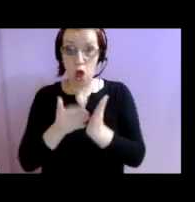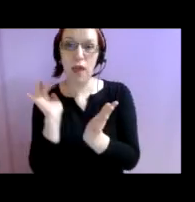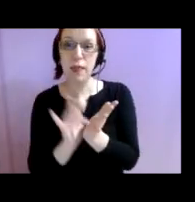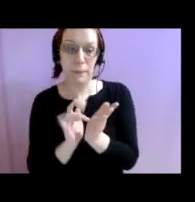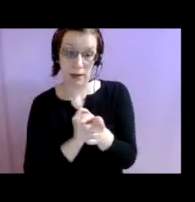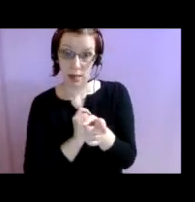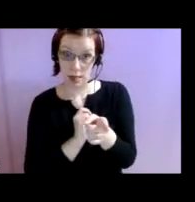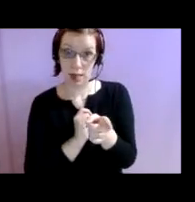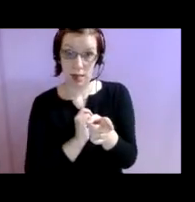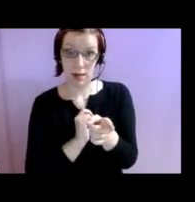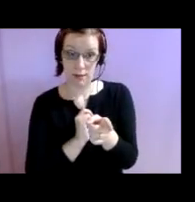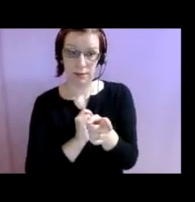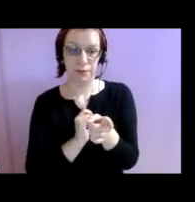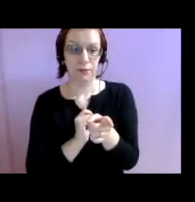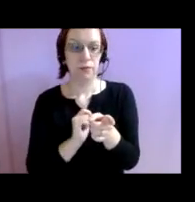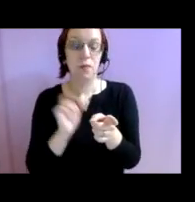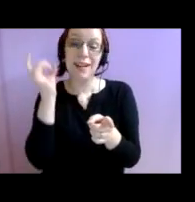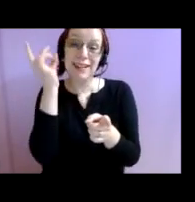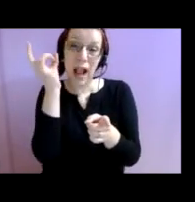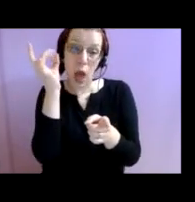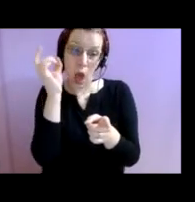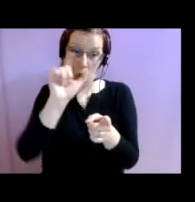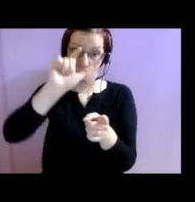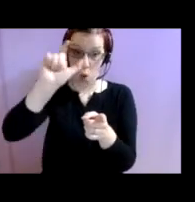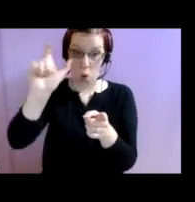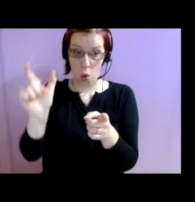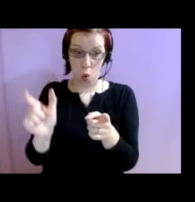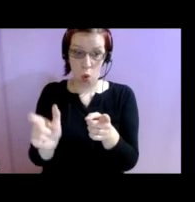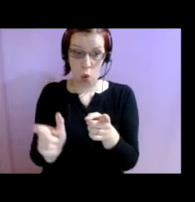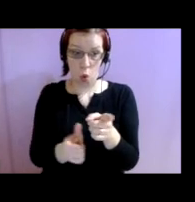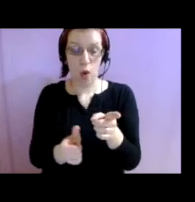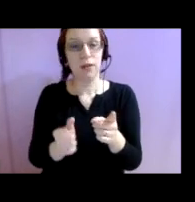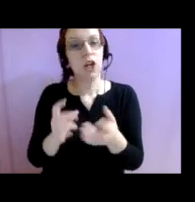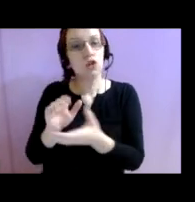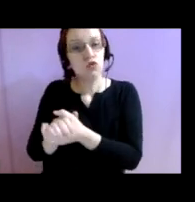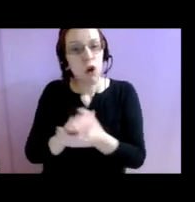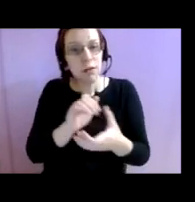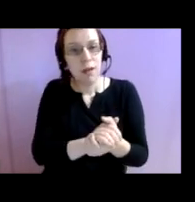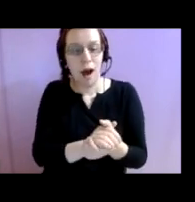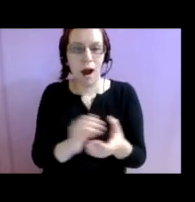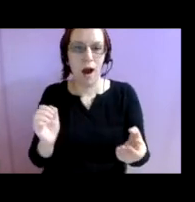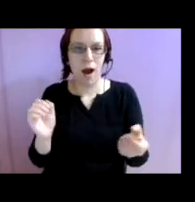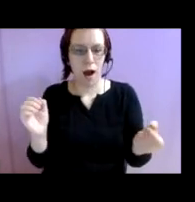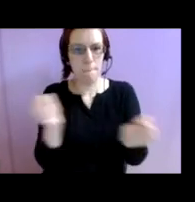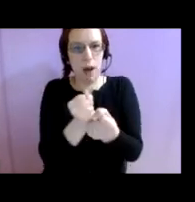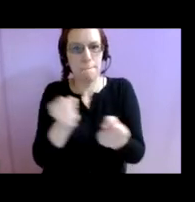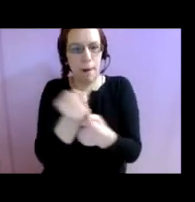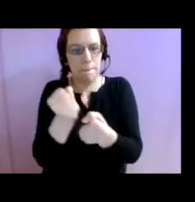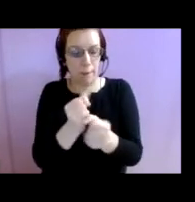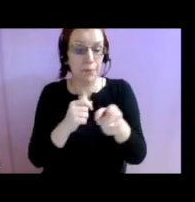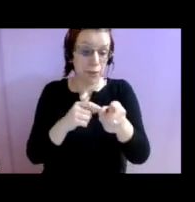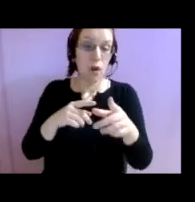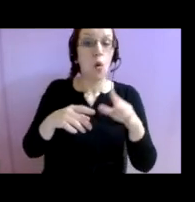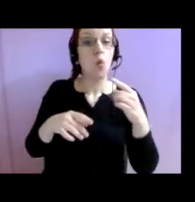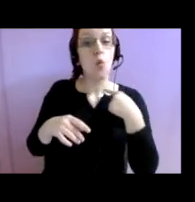plot, all the yellow dots here are colliding pairs of neutron stars, and the white dots are